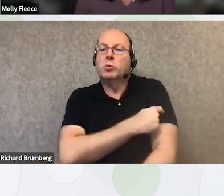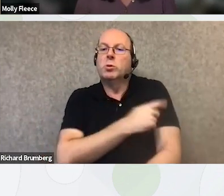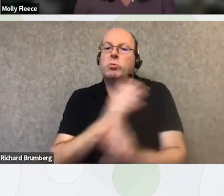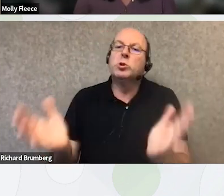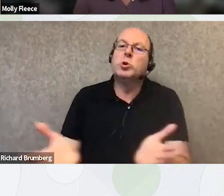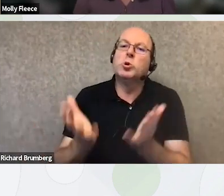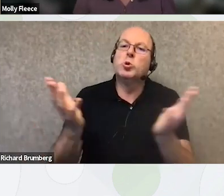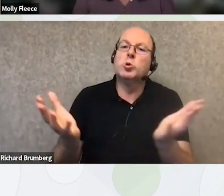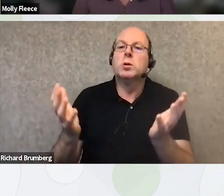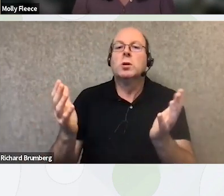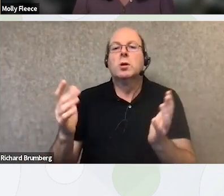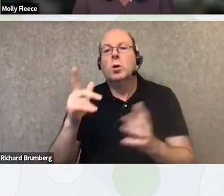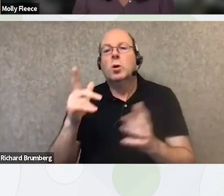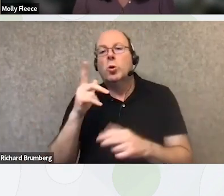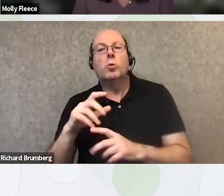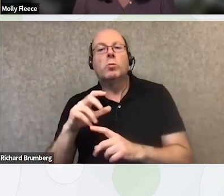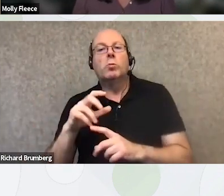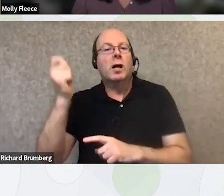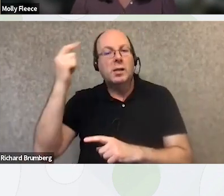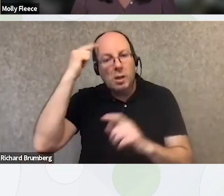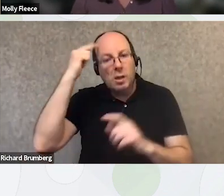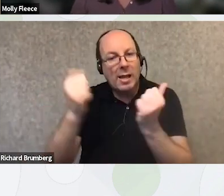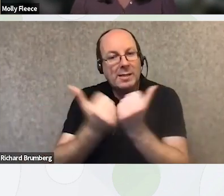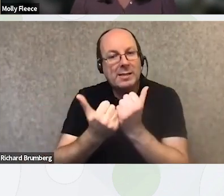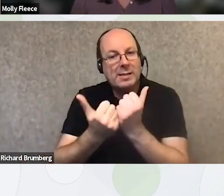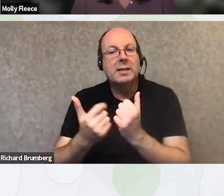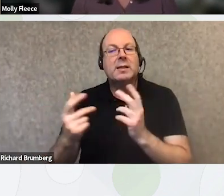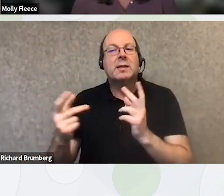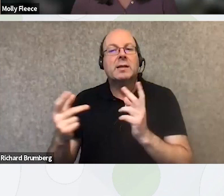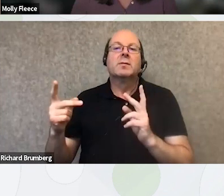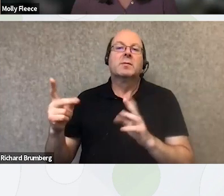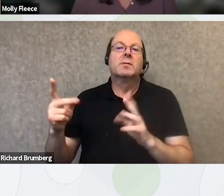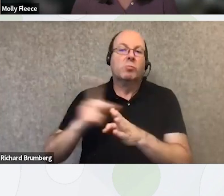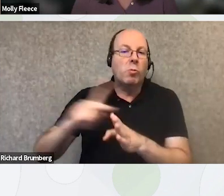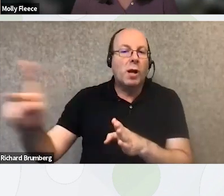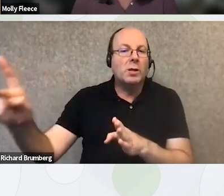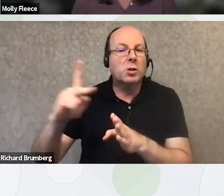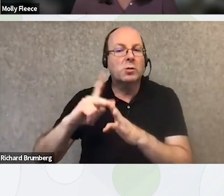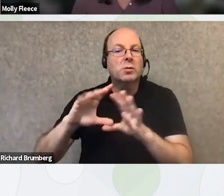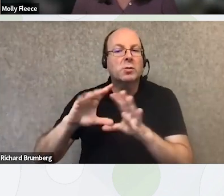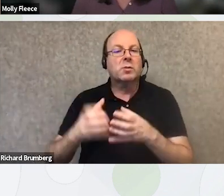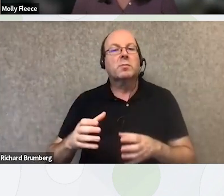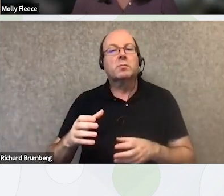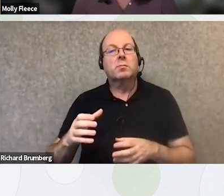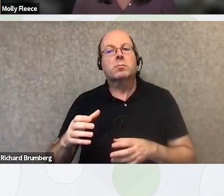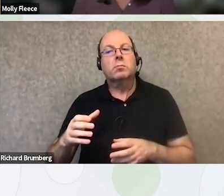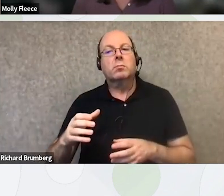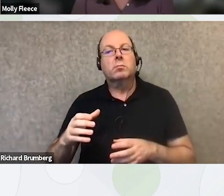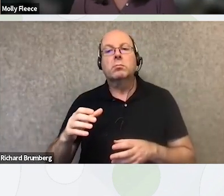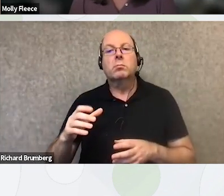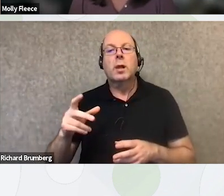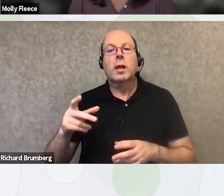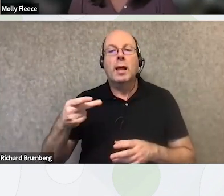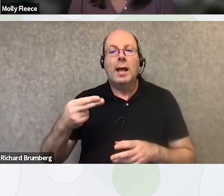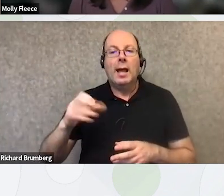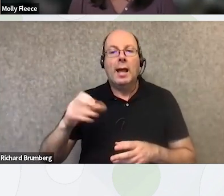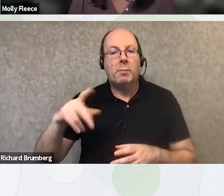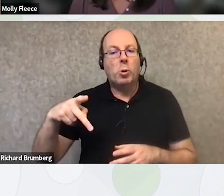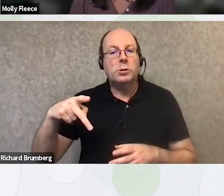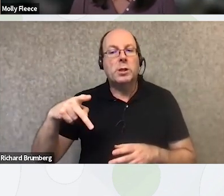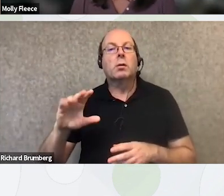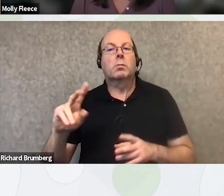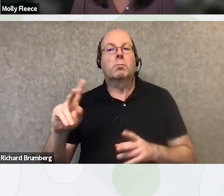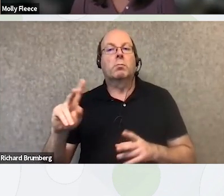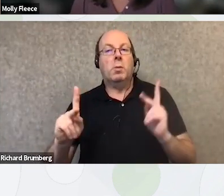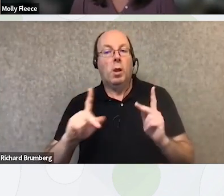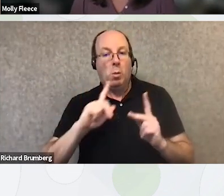by vaccine champions, government agencies, professional societies, but vaccine rate uptake among healthcare personnel remained very